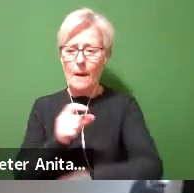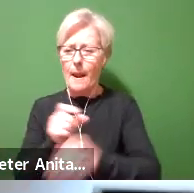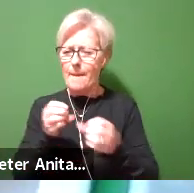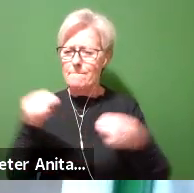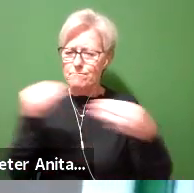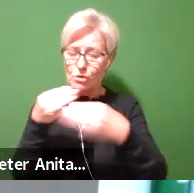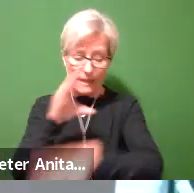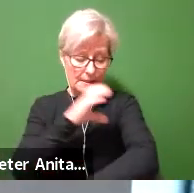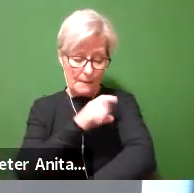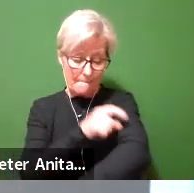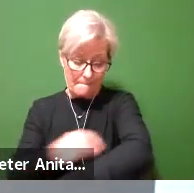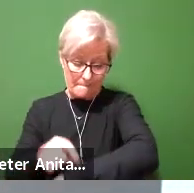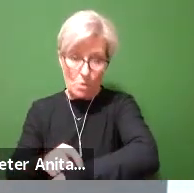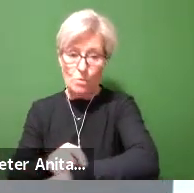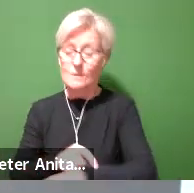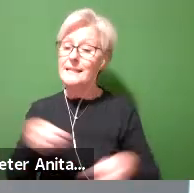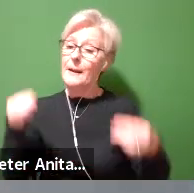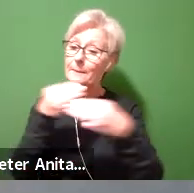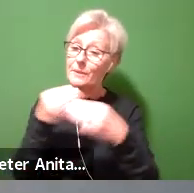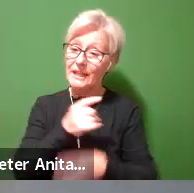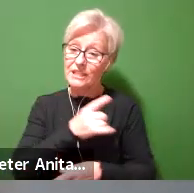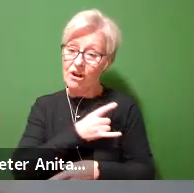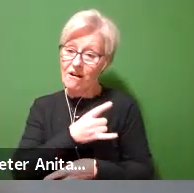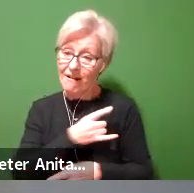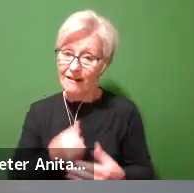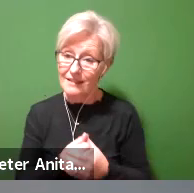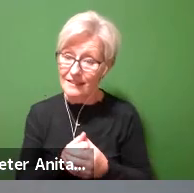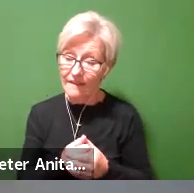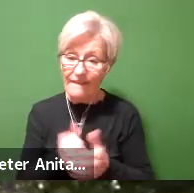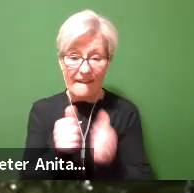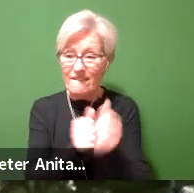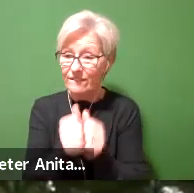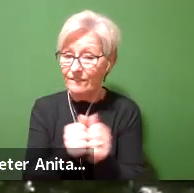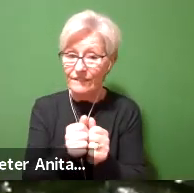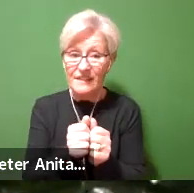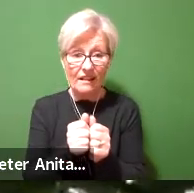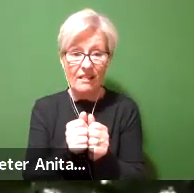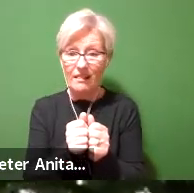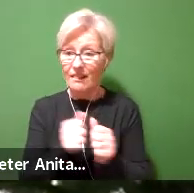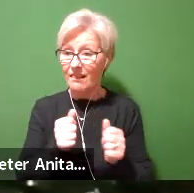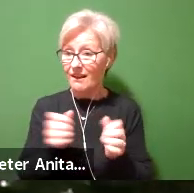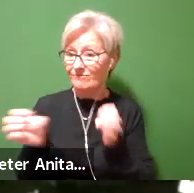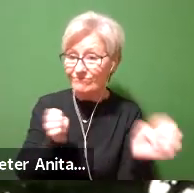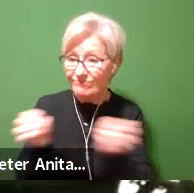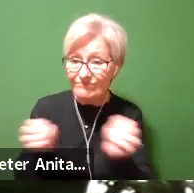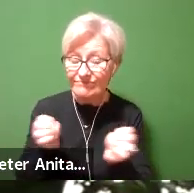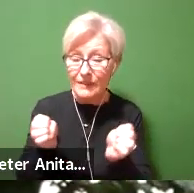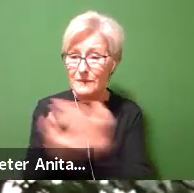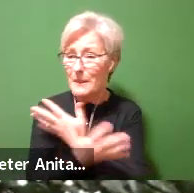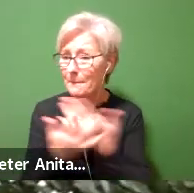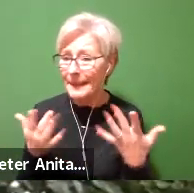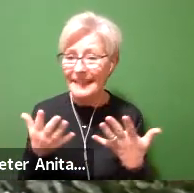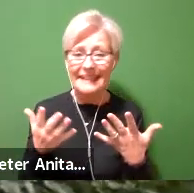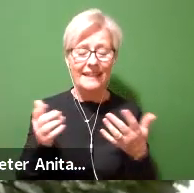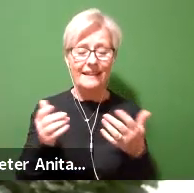heart. Being physically active can take many different forms. It might be an exercise class in your local gym, morning